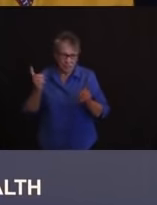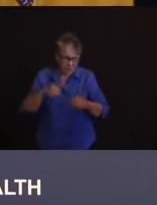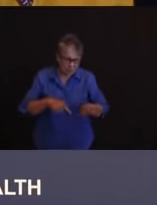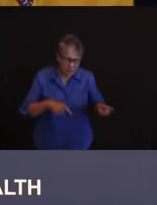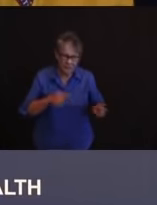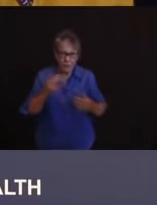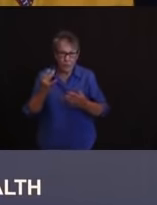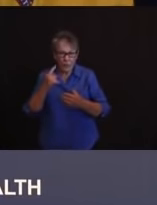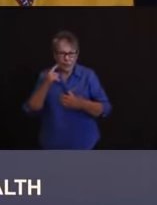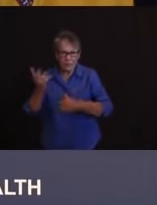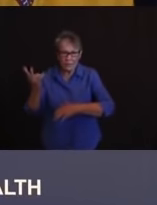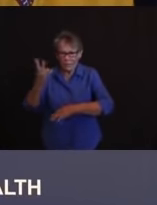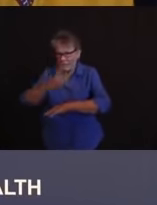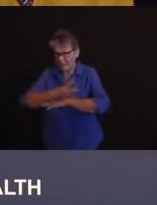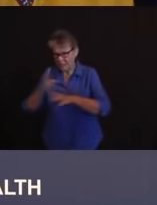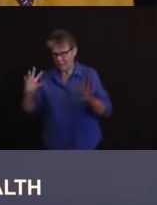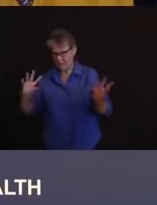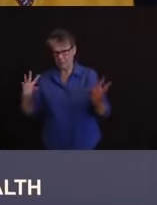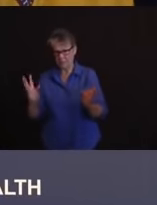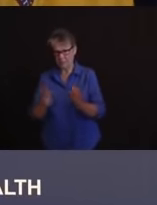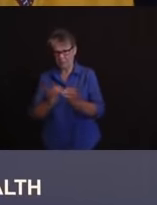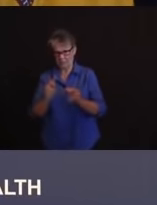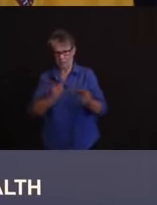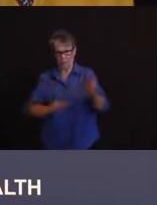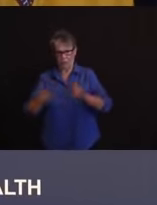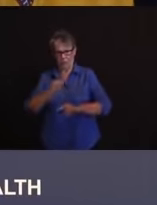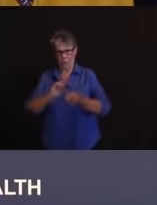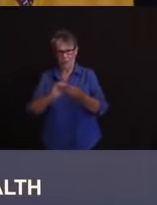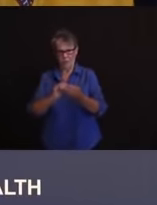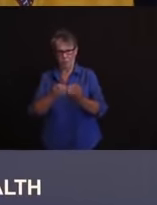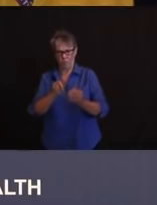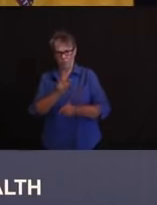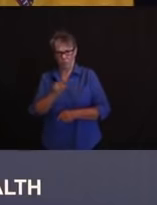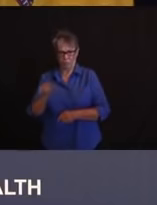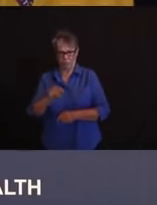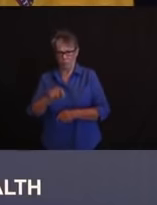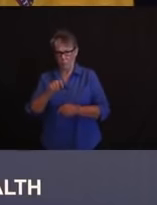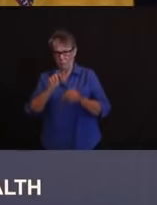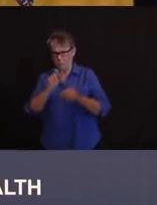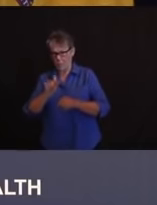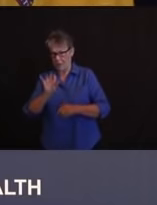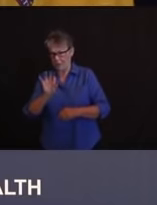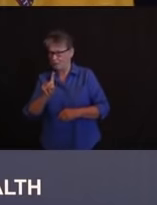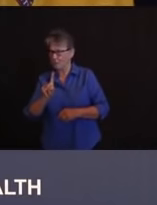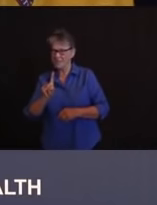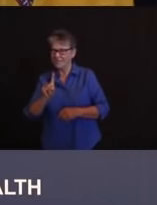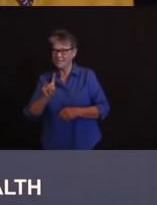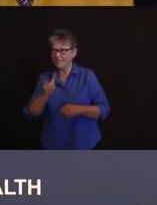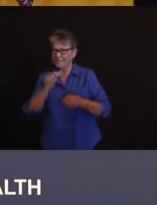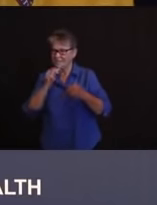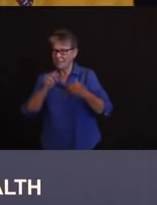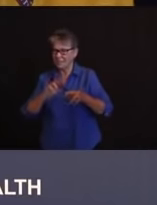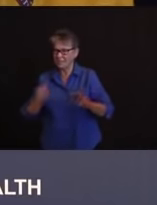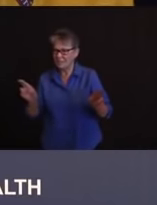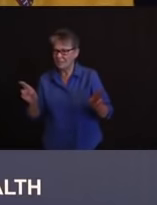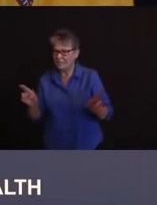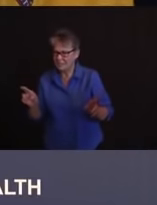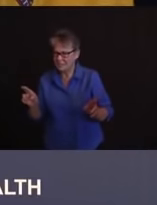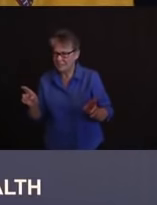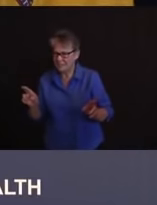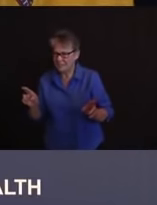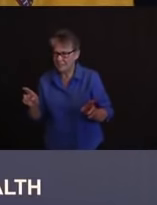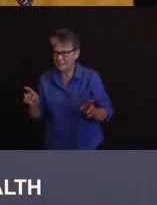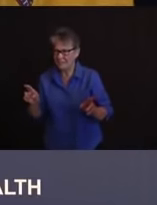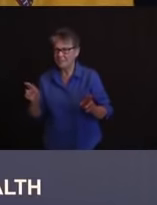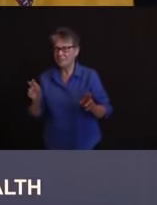at a minimum. And I think the out-of-state reality has also got to continue to weigh on us. And so that's